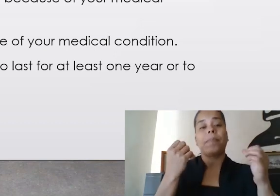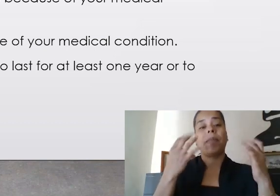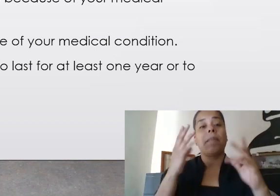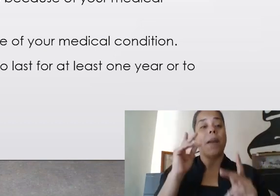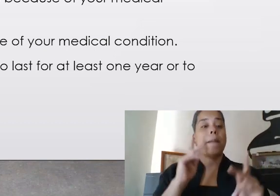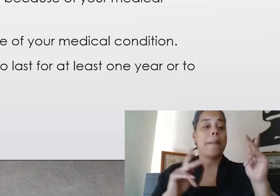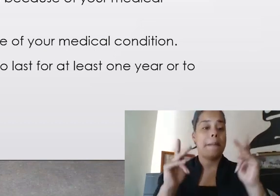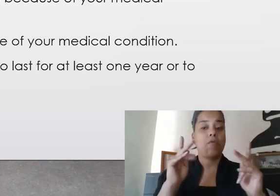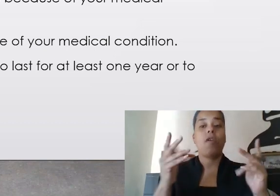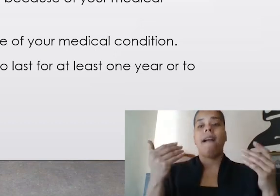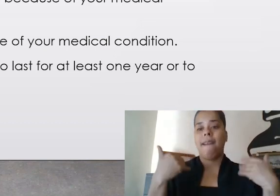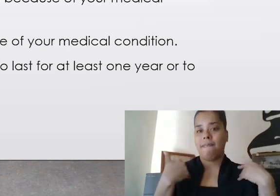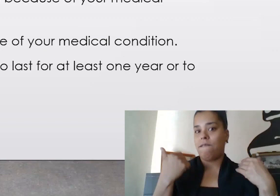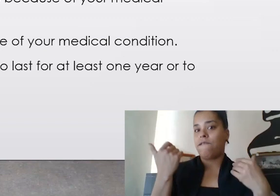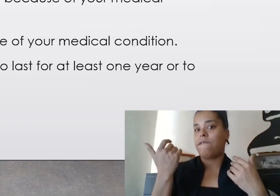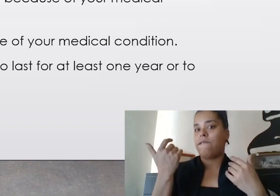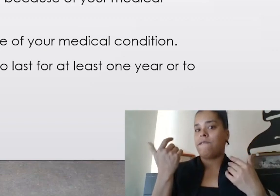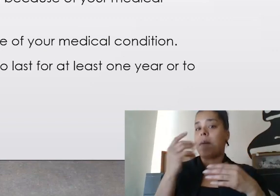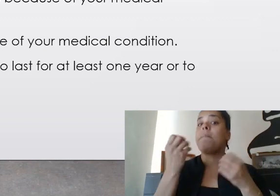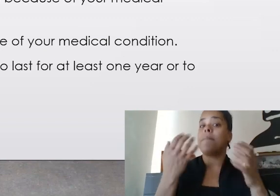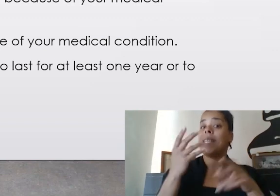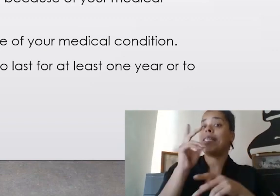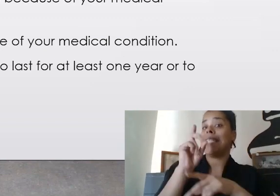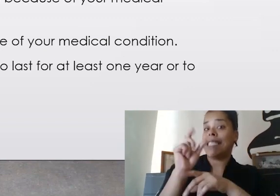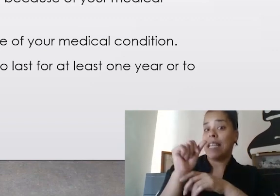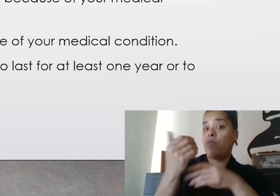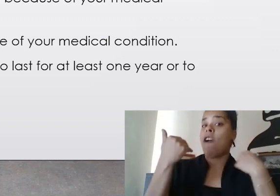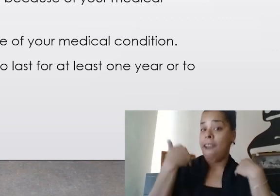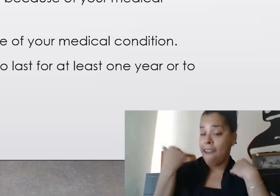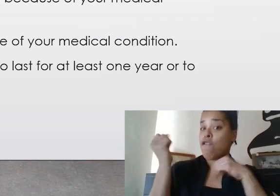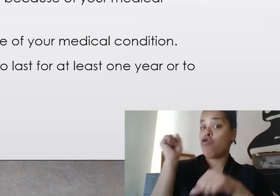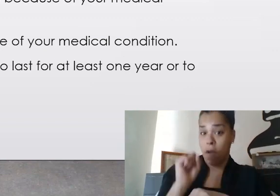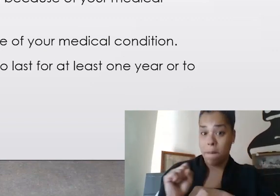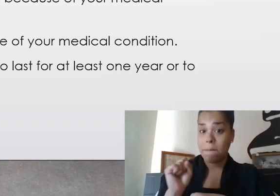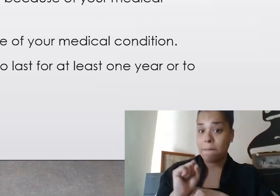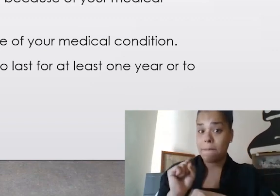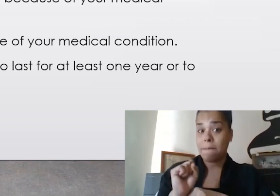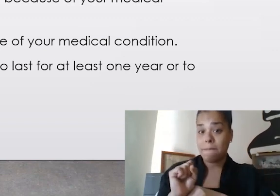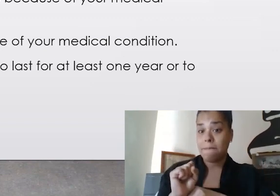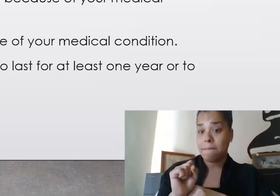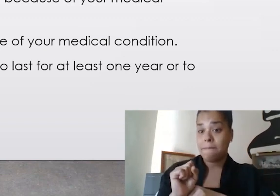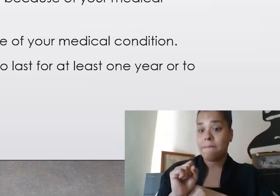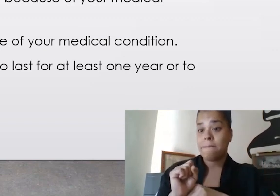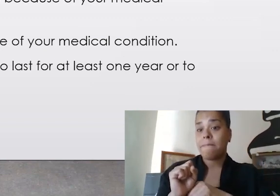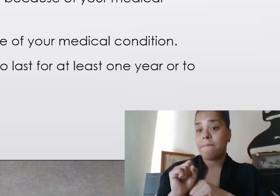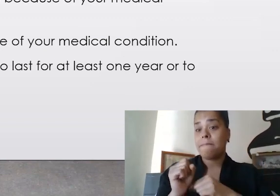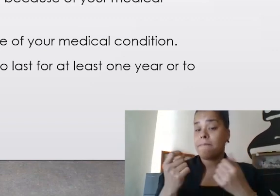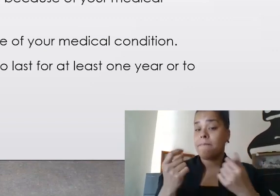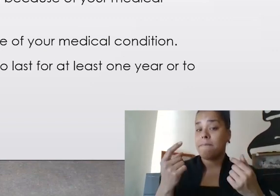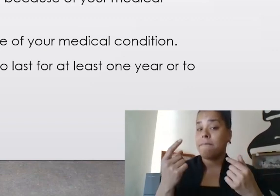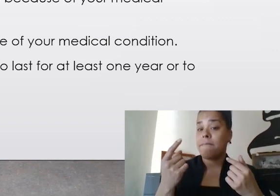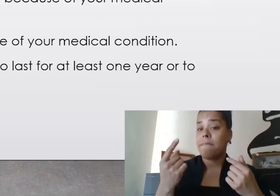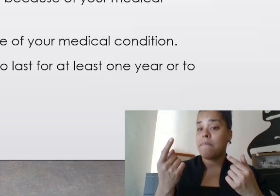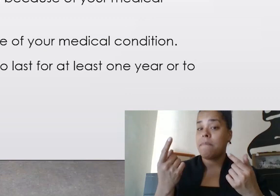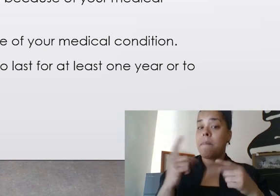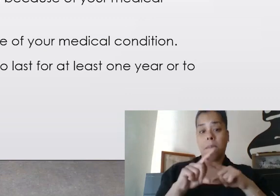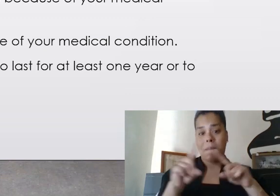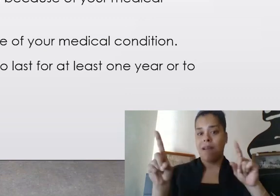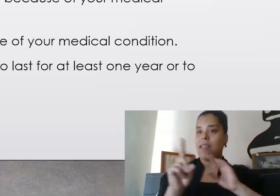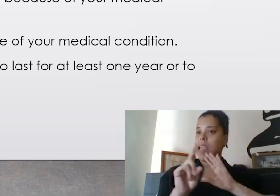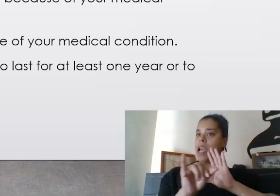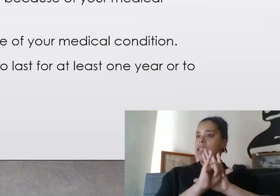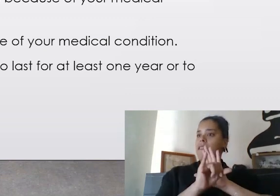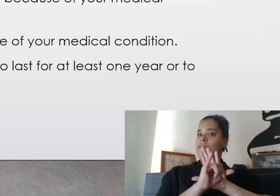disabilities do have jobs and they are gainfully employed and they identify with a disability, and at